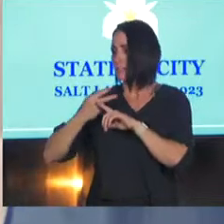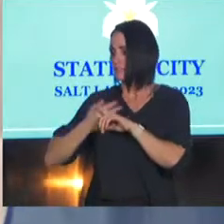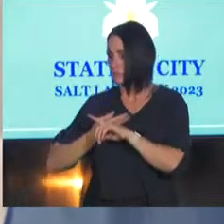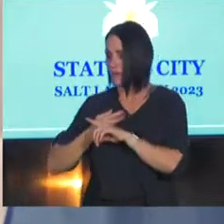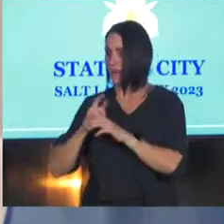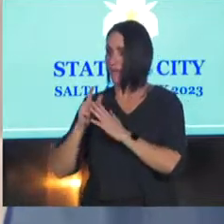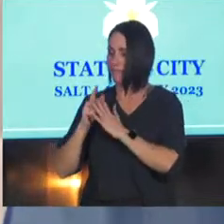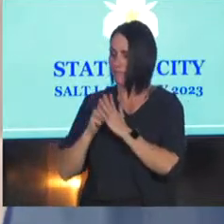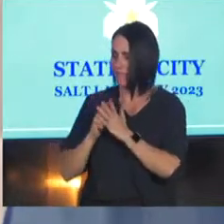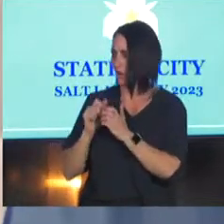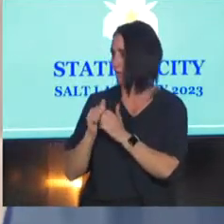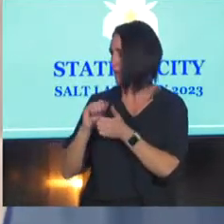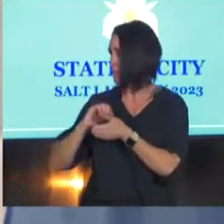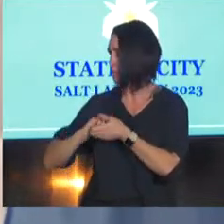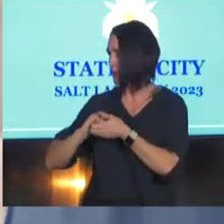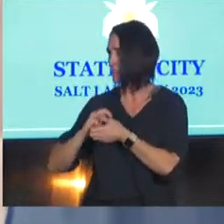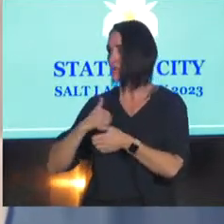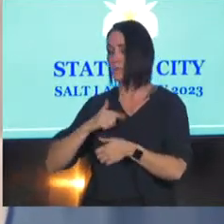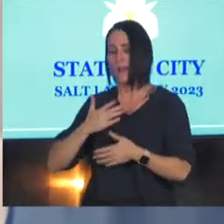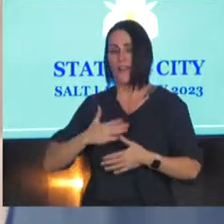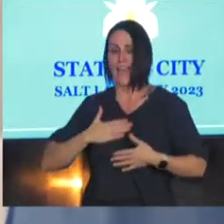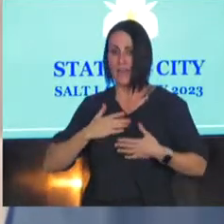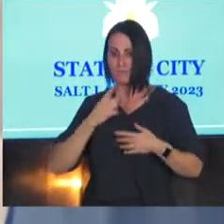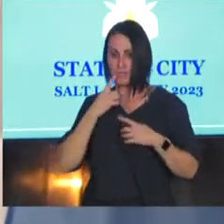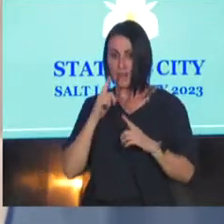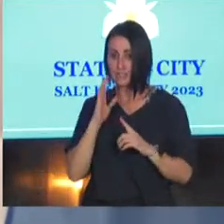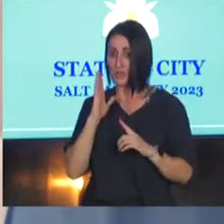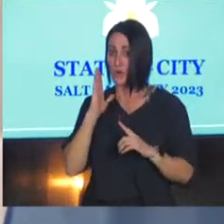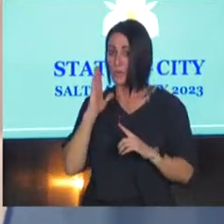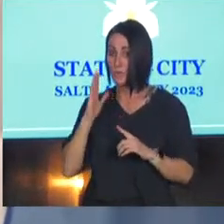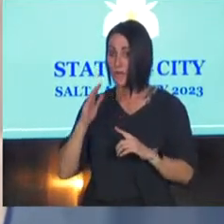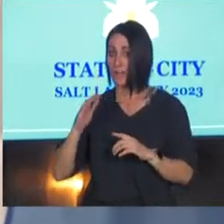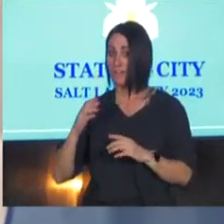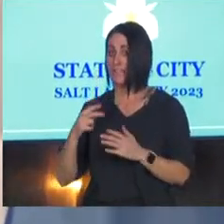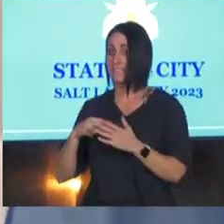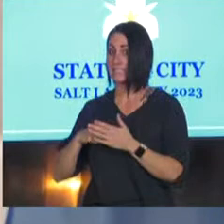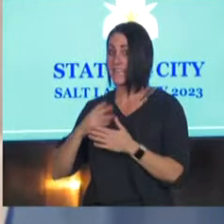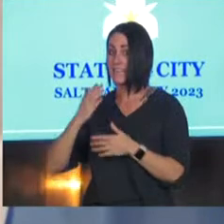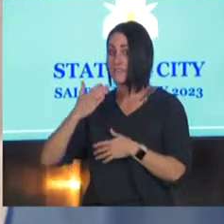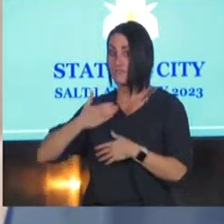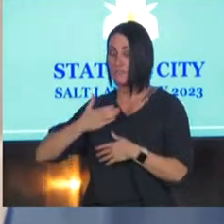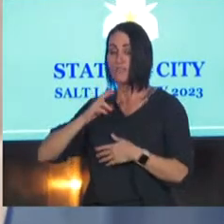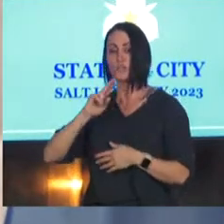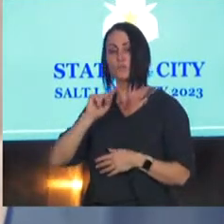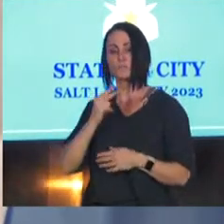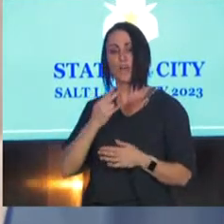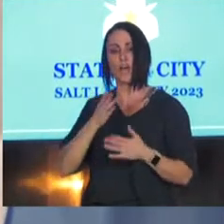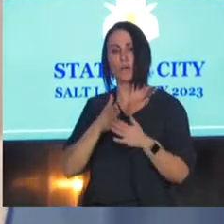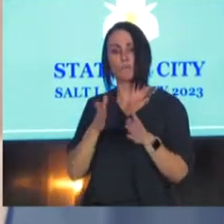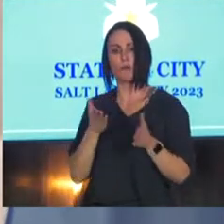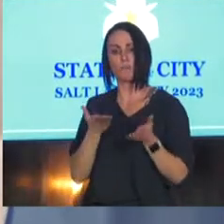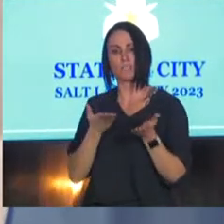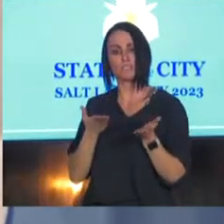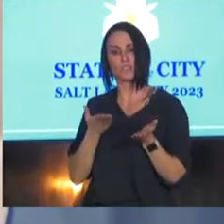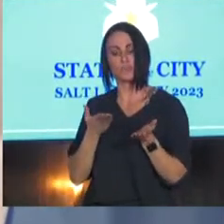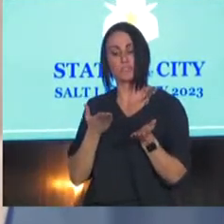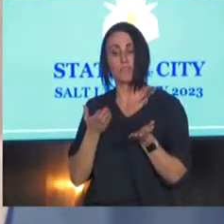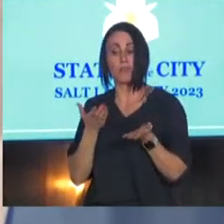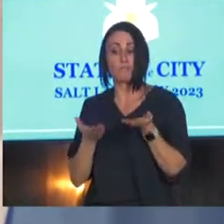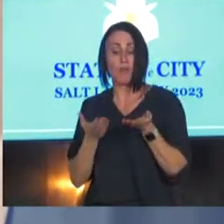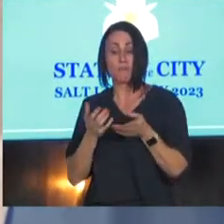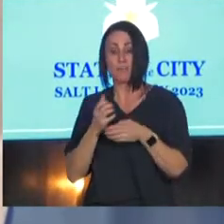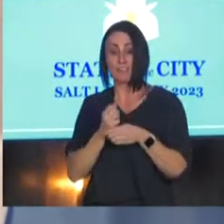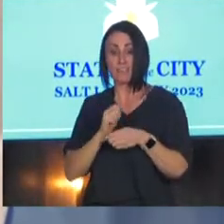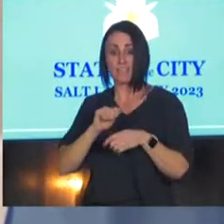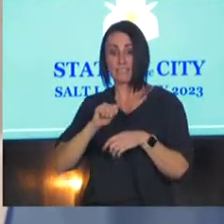our partners, we are happy to say that we'll be going before the Utah Public Service Commission in March and could have a rate